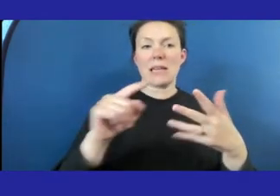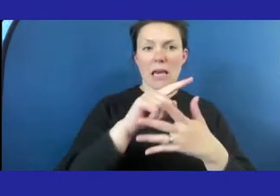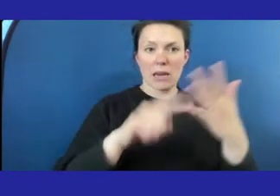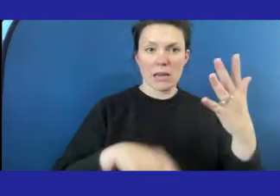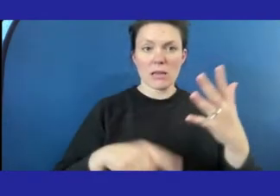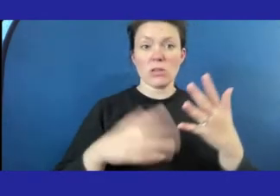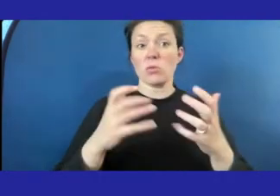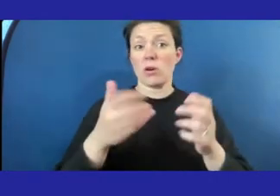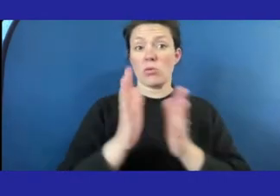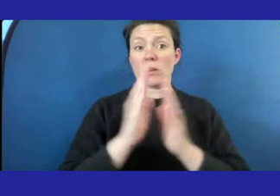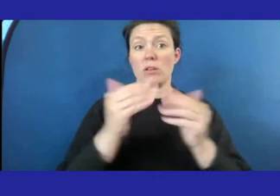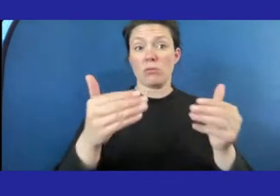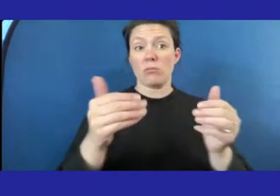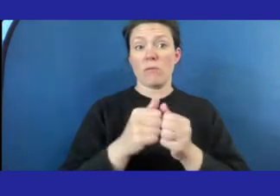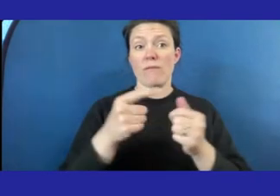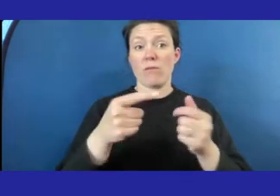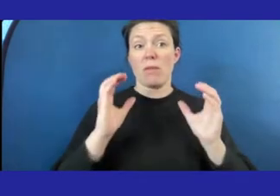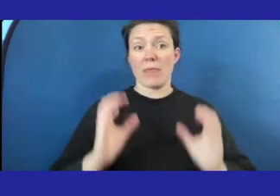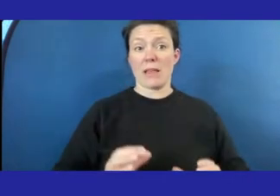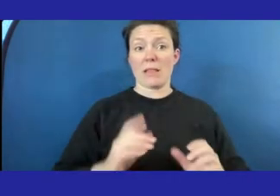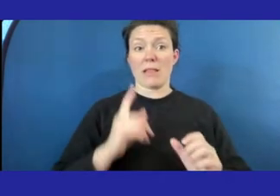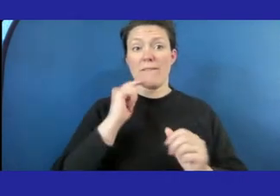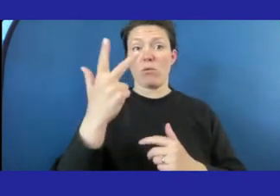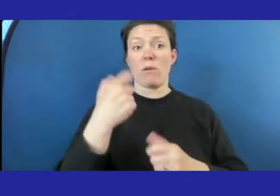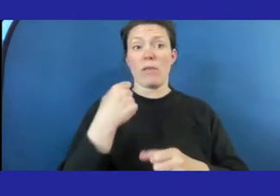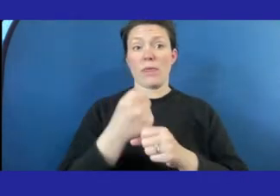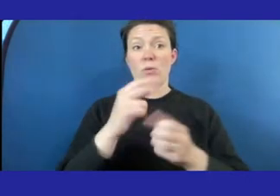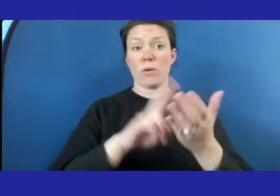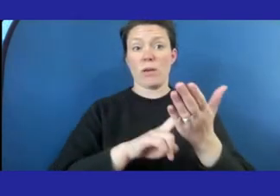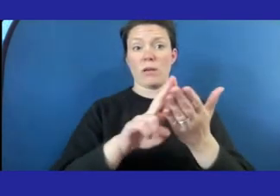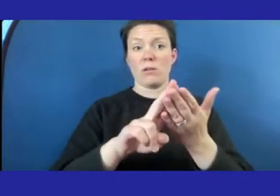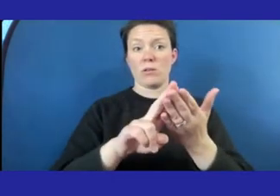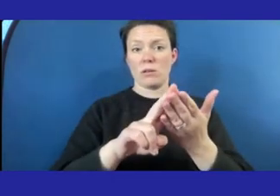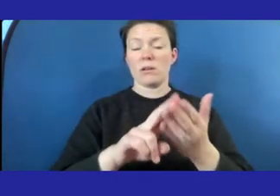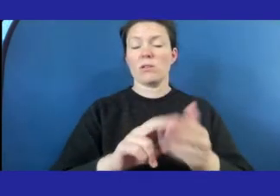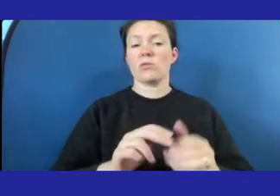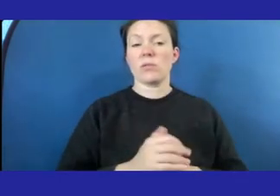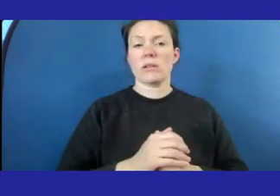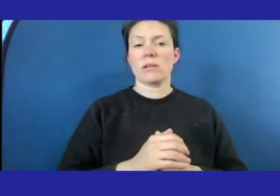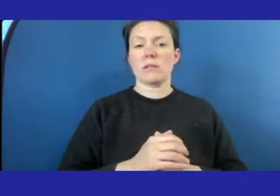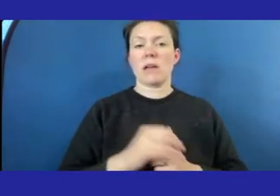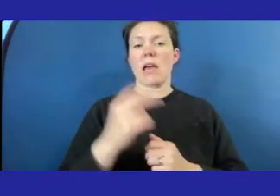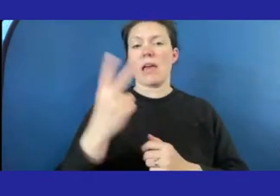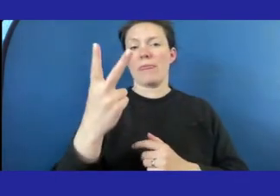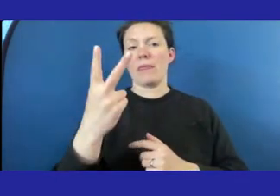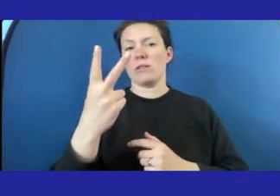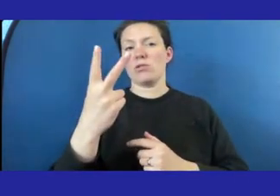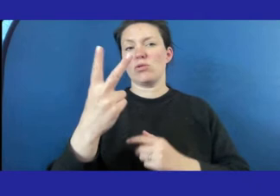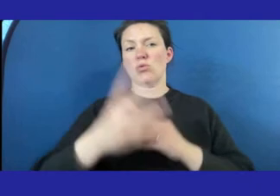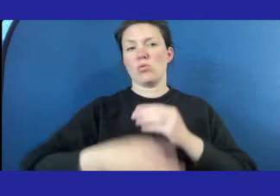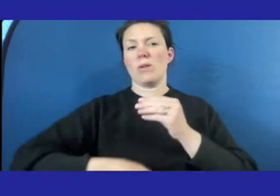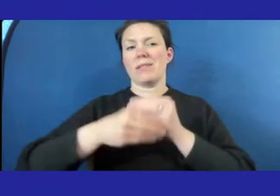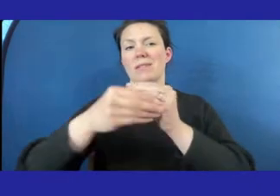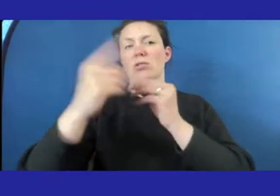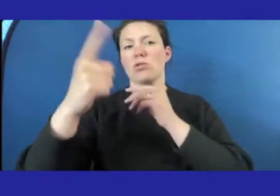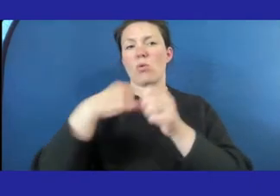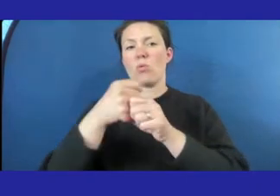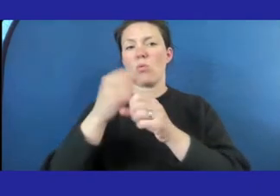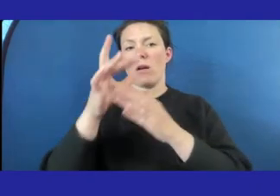move forward with this contract of 3 years of contract with them and 2 1-year options, not to exceed